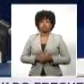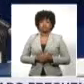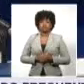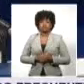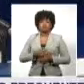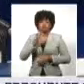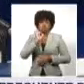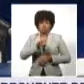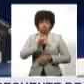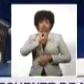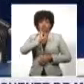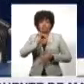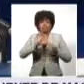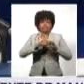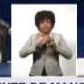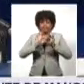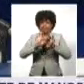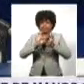5.72, Mexico with